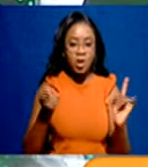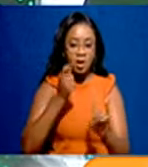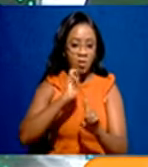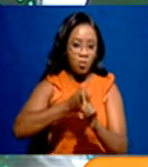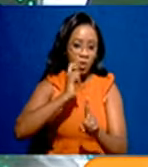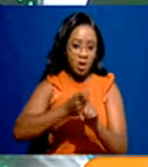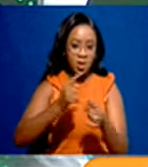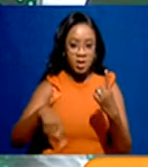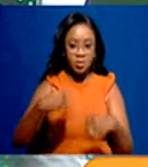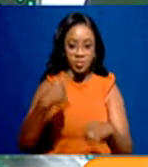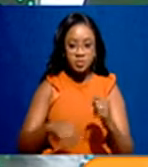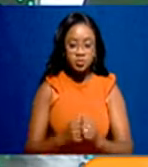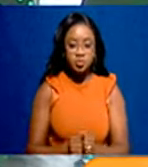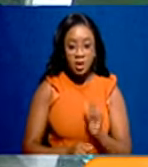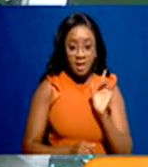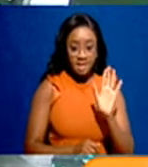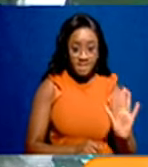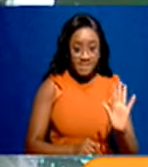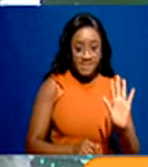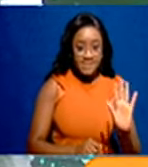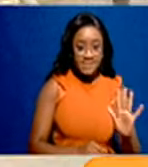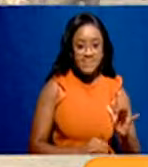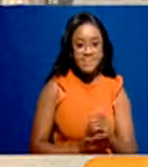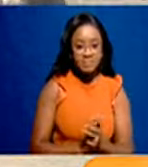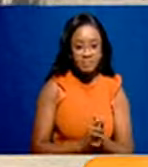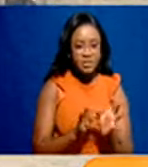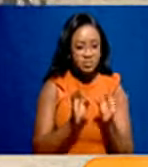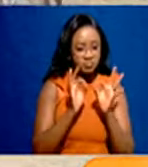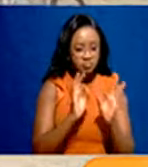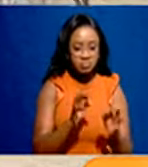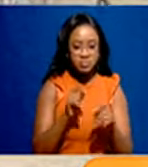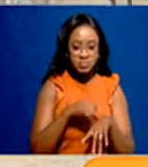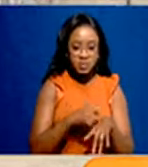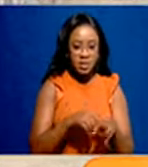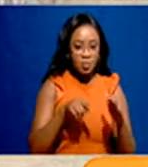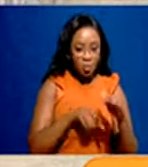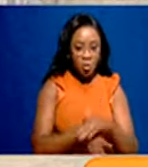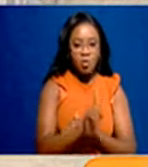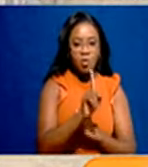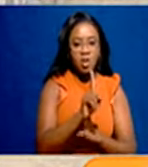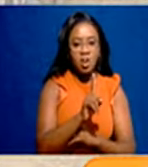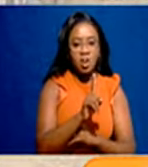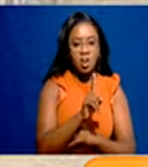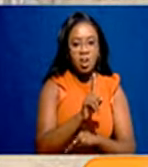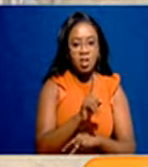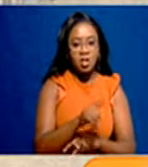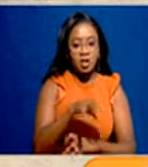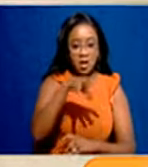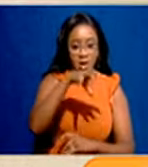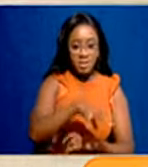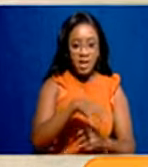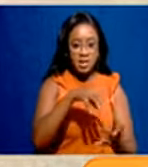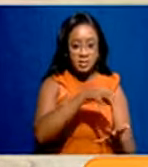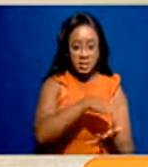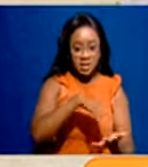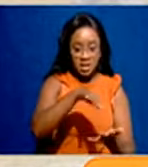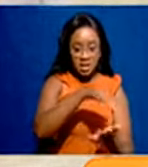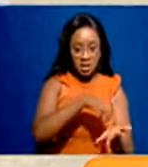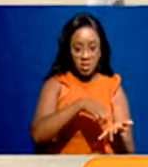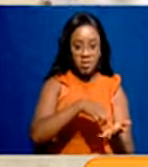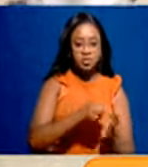contested tie in Kwale. Bumbani Stars had the perfect start, scoring from the penalty spot in the